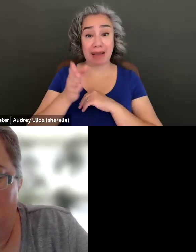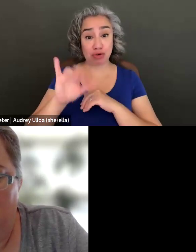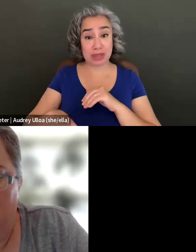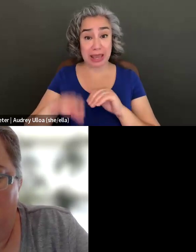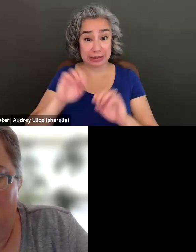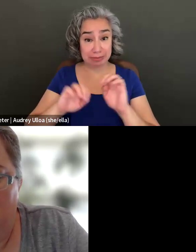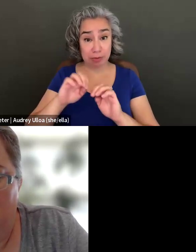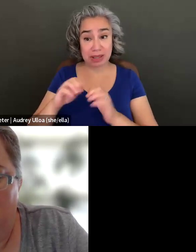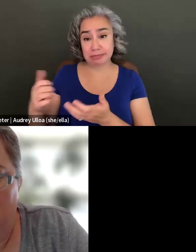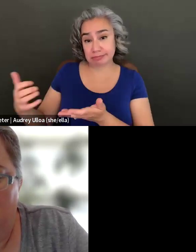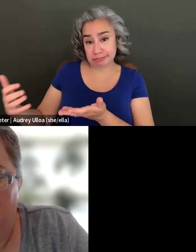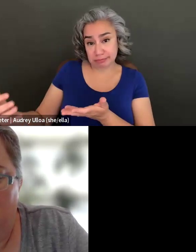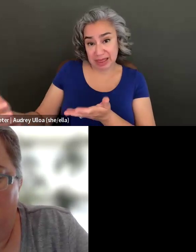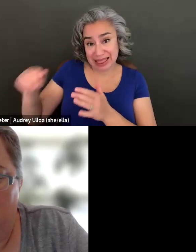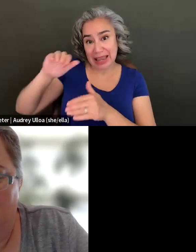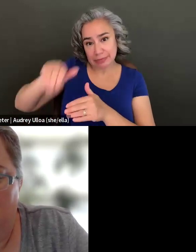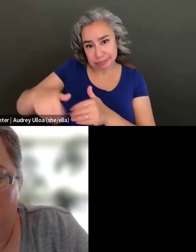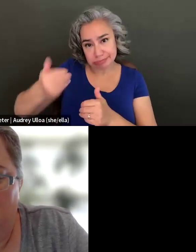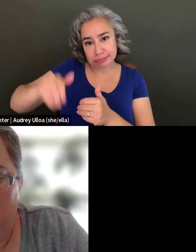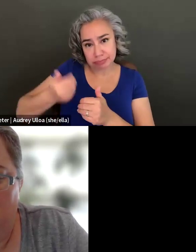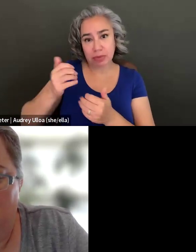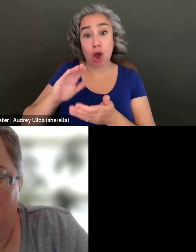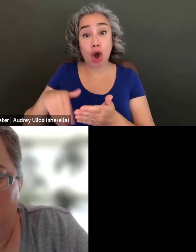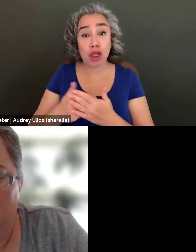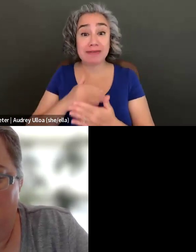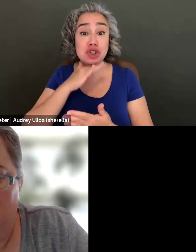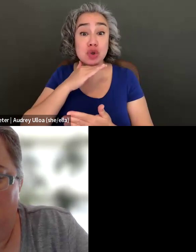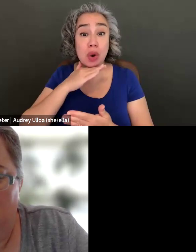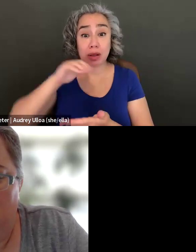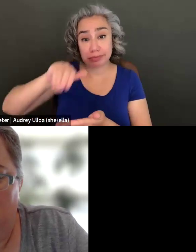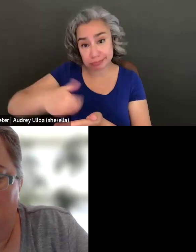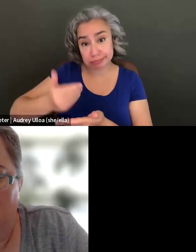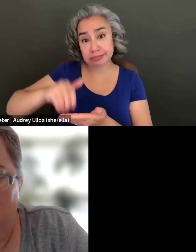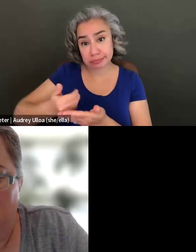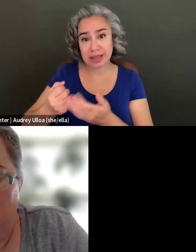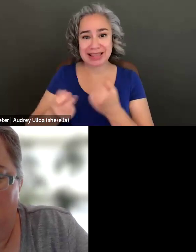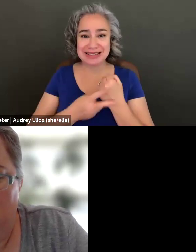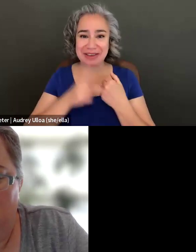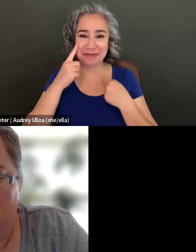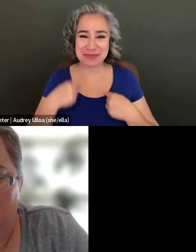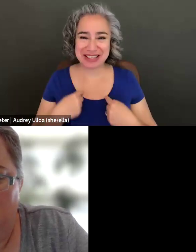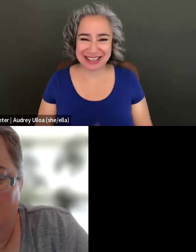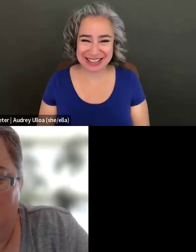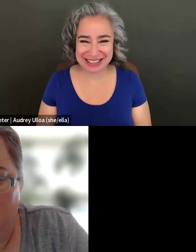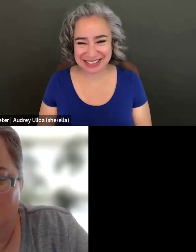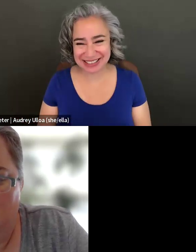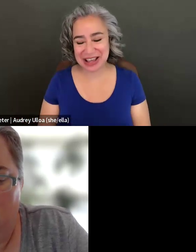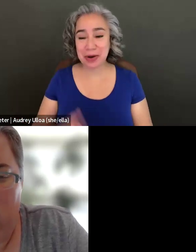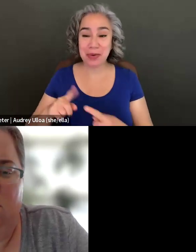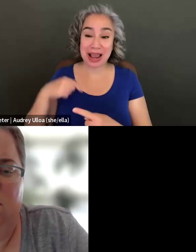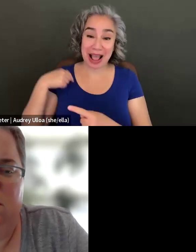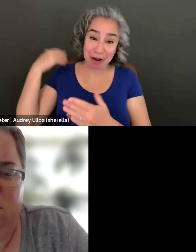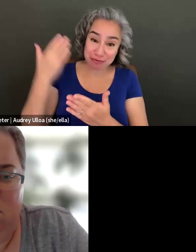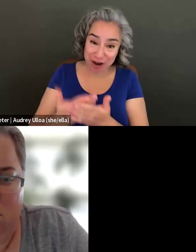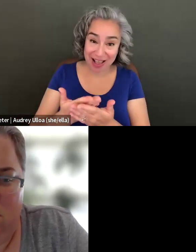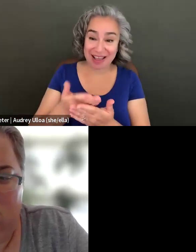they harvested all of the soil from these plants and saved it for me. When I arrived at the